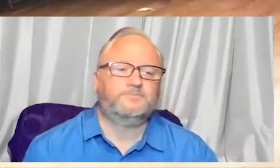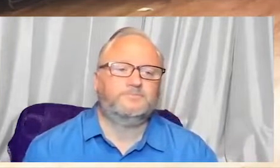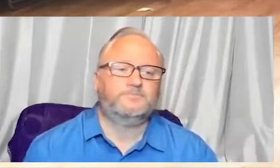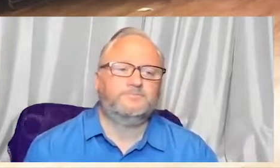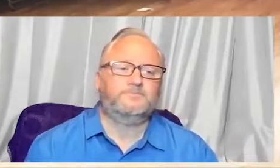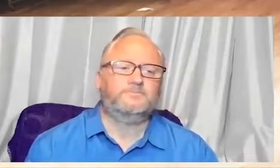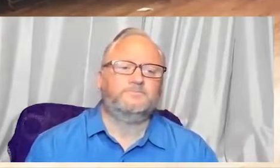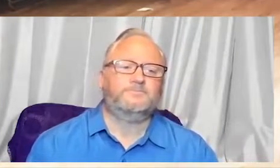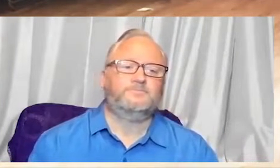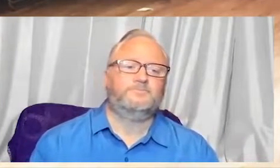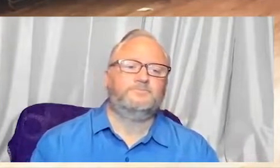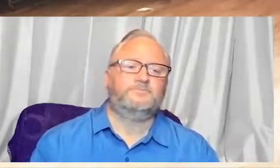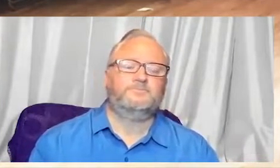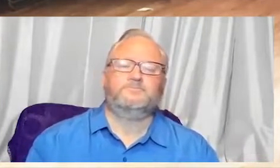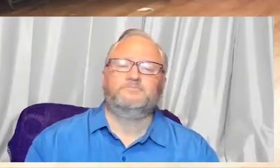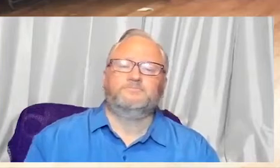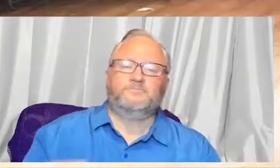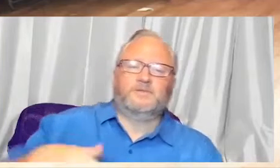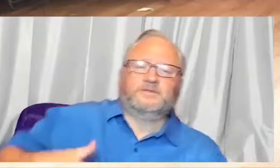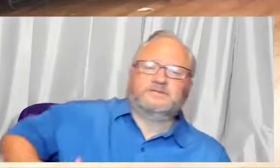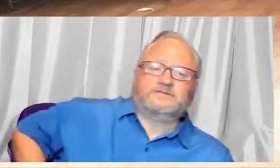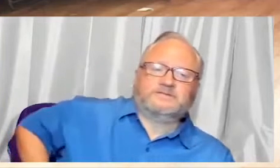Just one side.